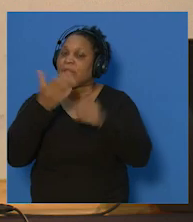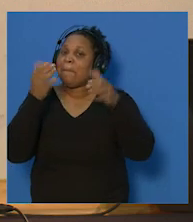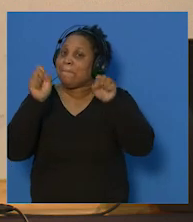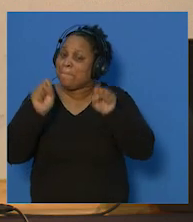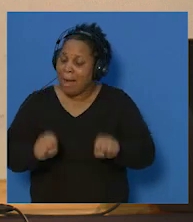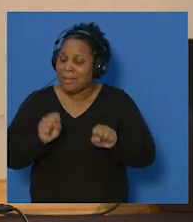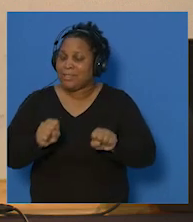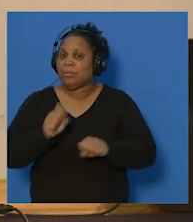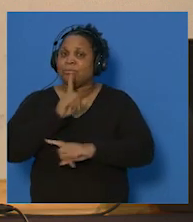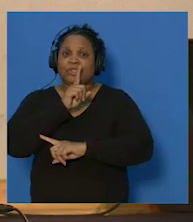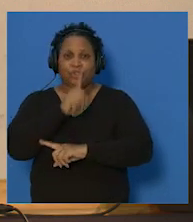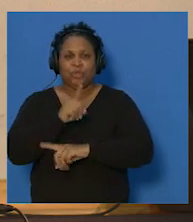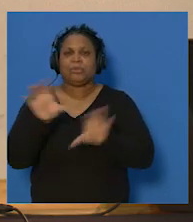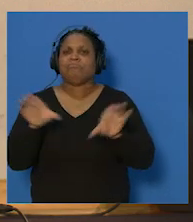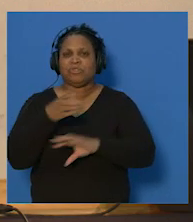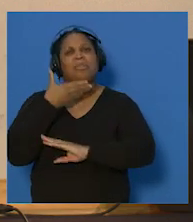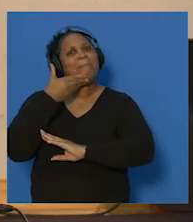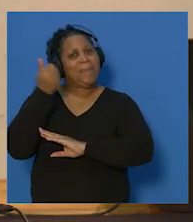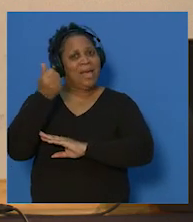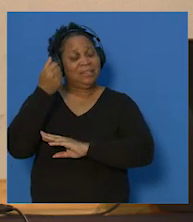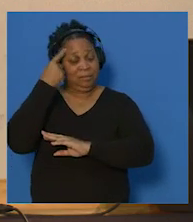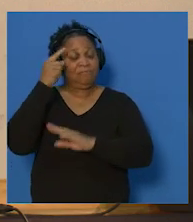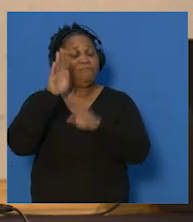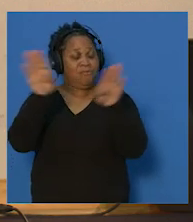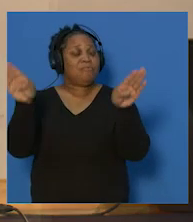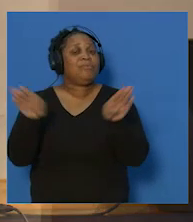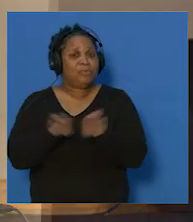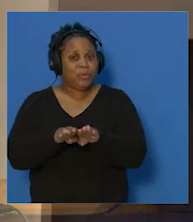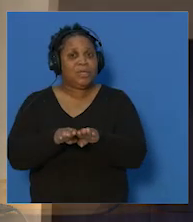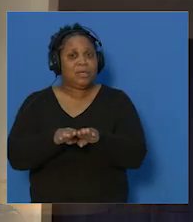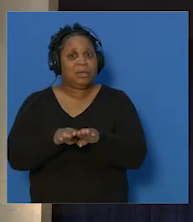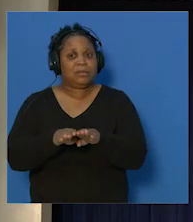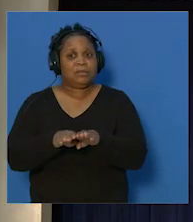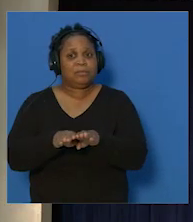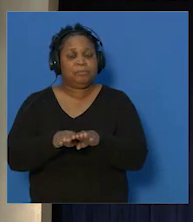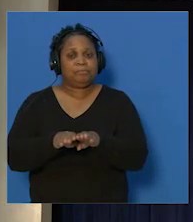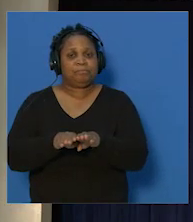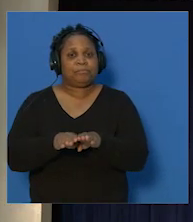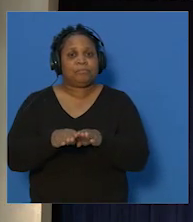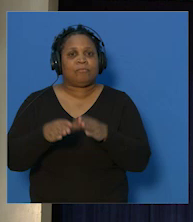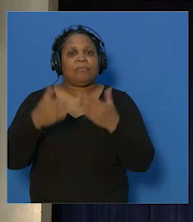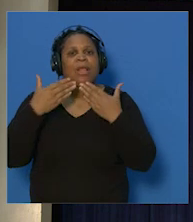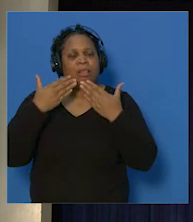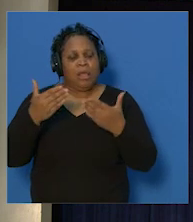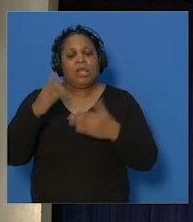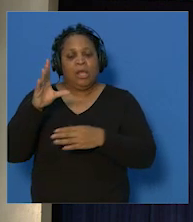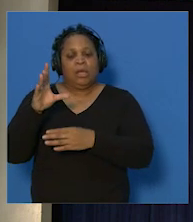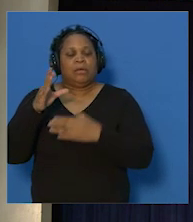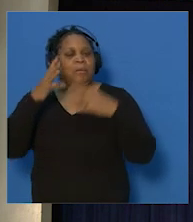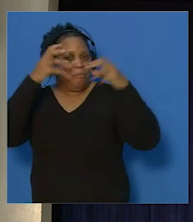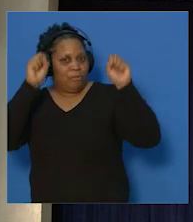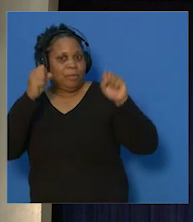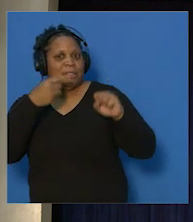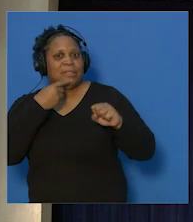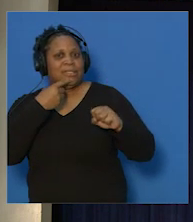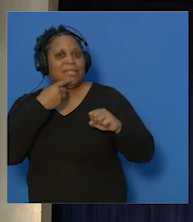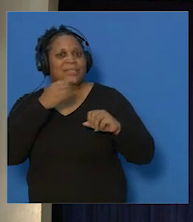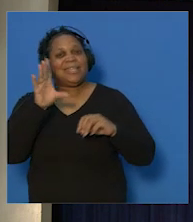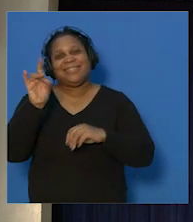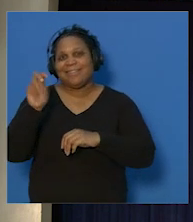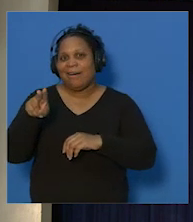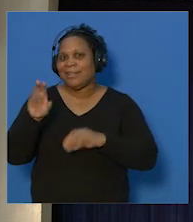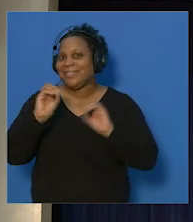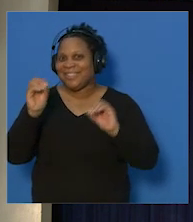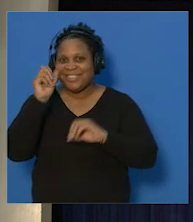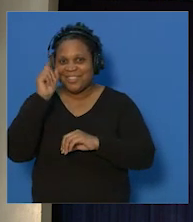to ensure we do the best for Bermuda. Thank you. Don, it would come as absolutely no surprise, as I